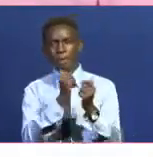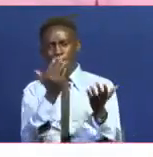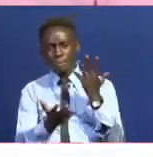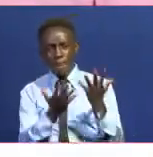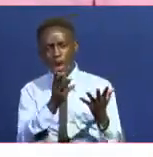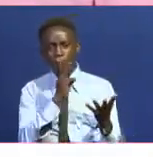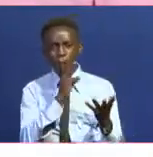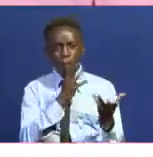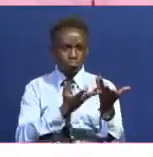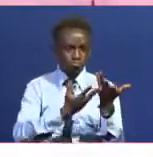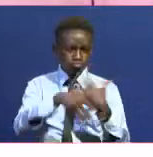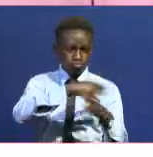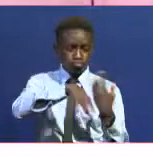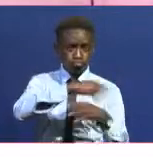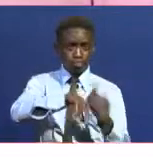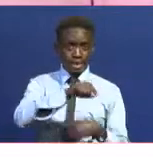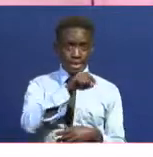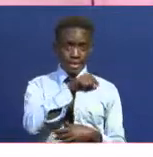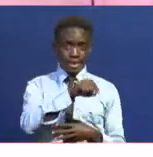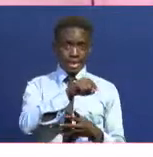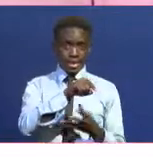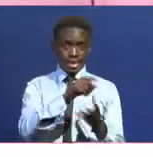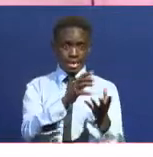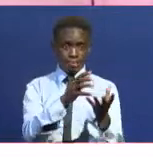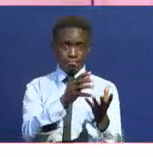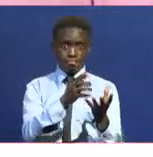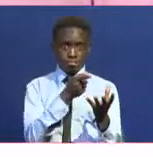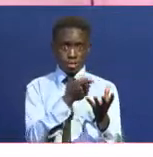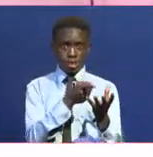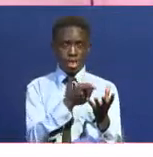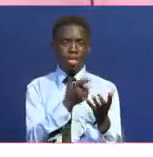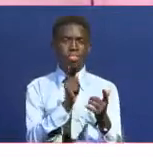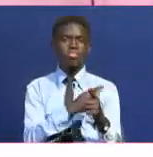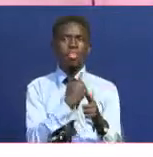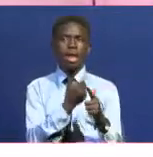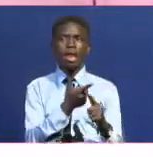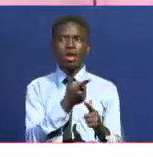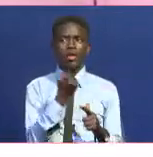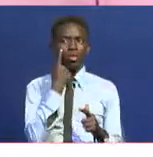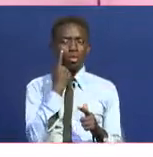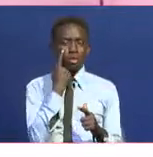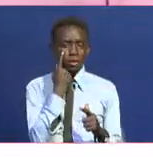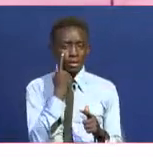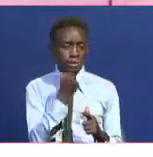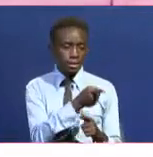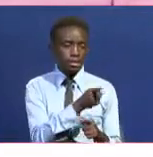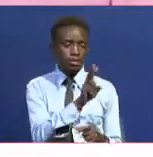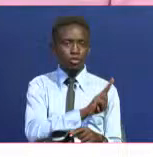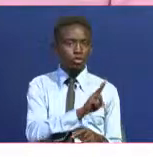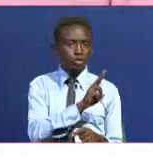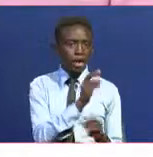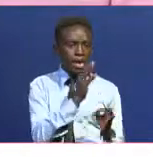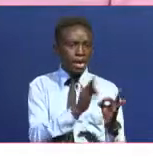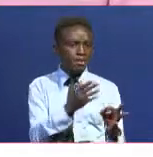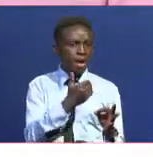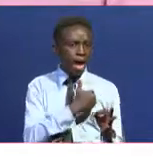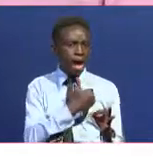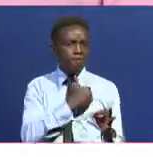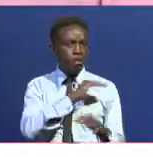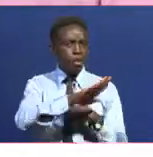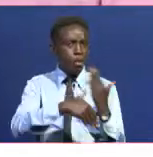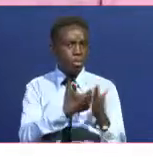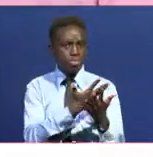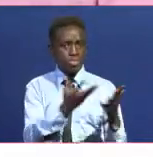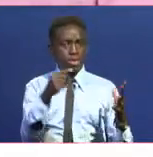water and mix it together. Mm-hmm. After it has already hardened in a building, we will have used this to check whether it has met the requirements. So it will be able to tell you whether the ratios were